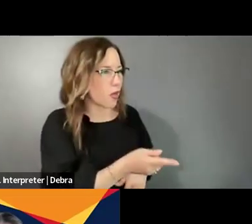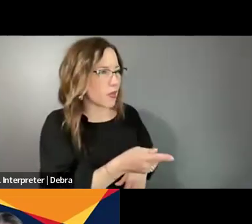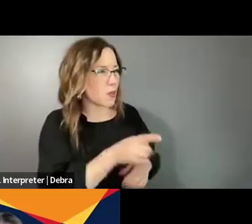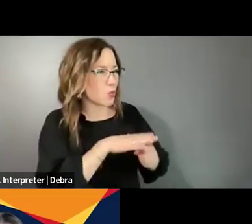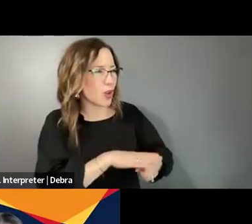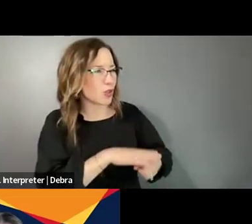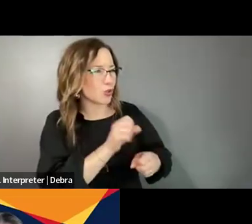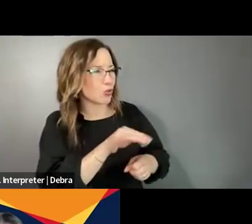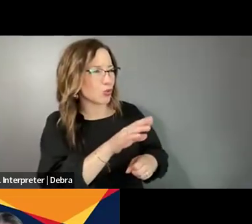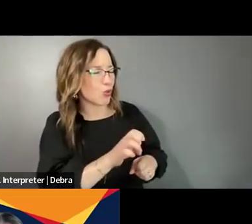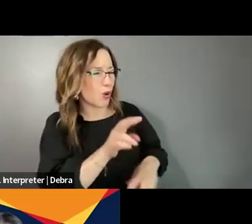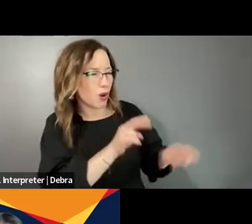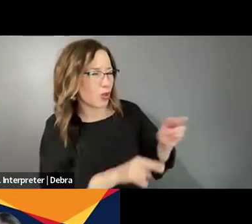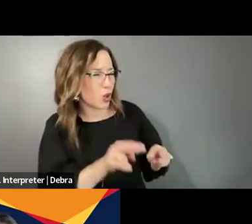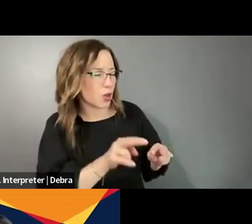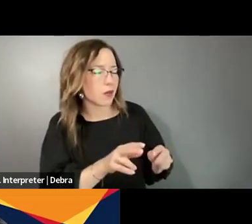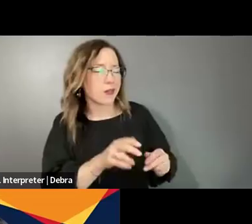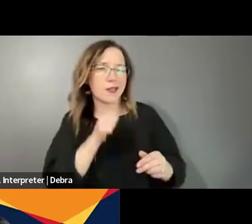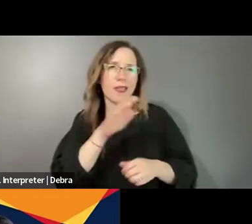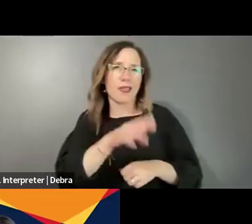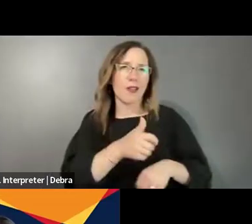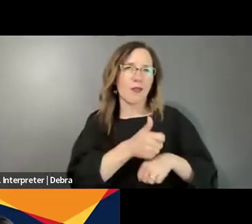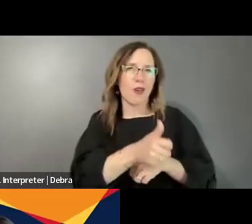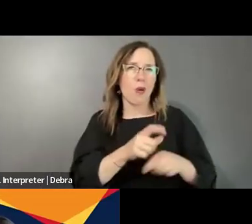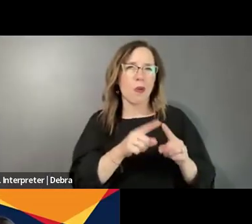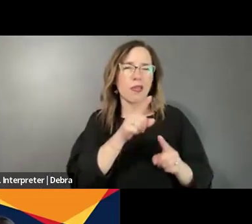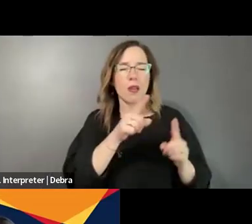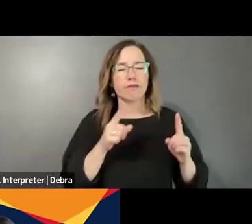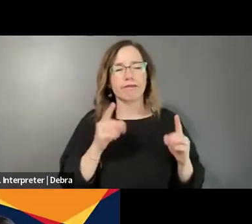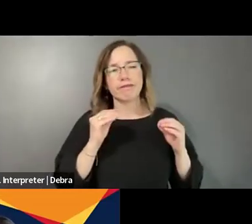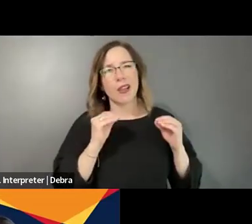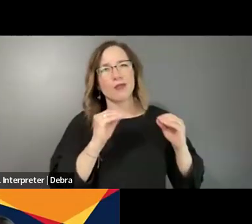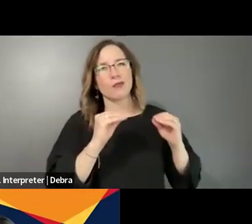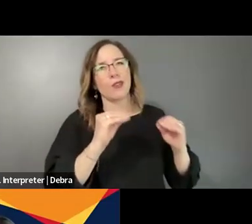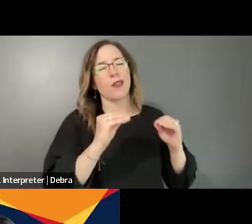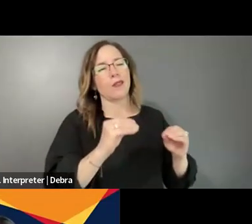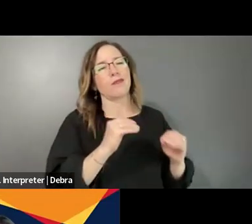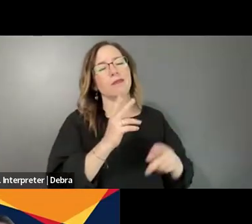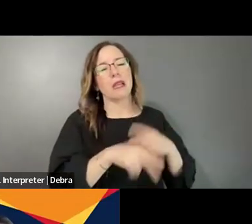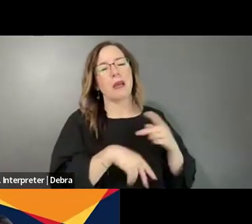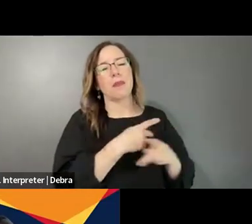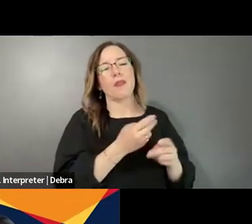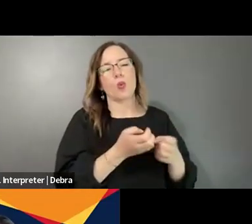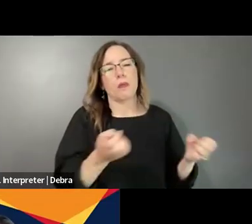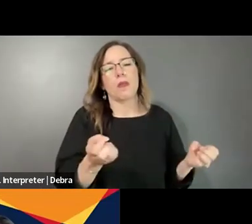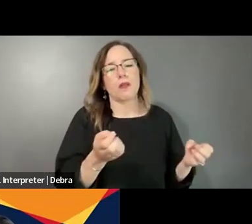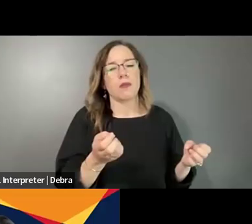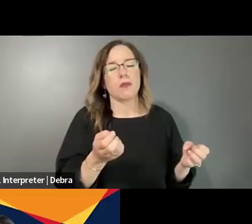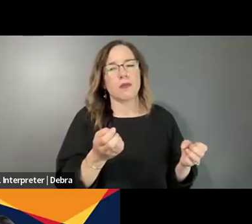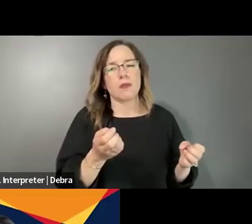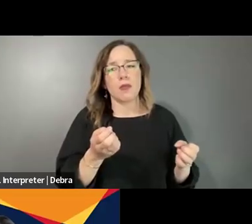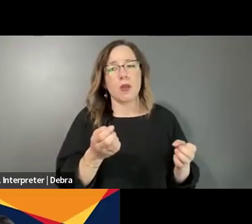at the equipment, and it's not their fault. I just feel like they need to be educated on what type of equipment to have that'll